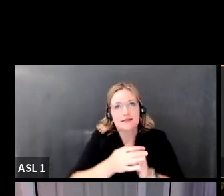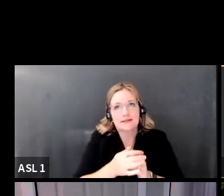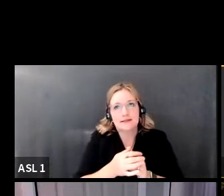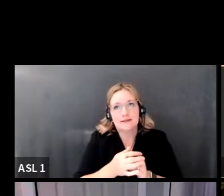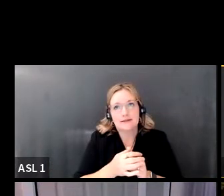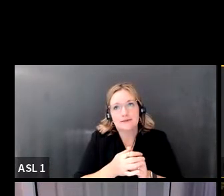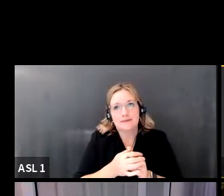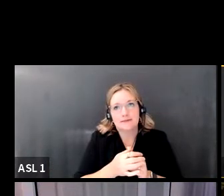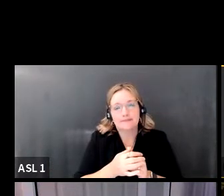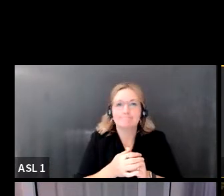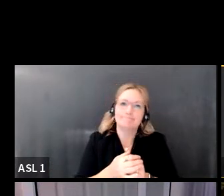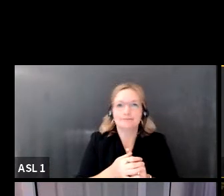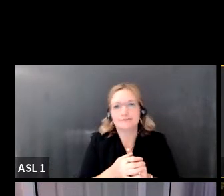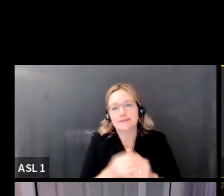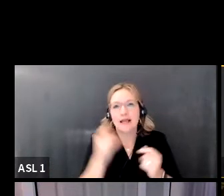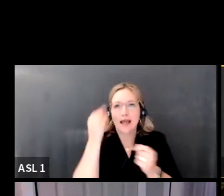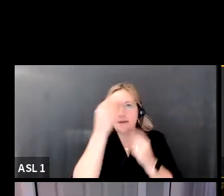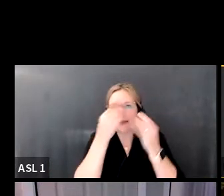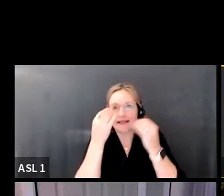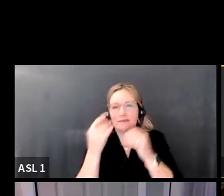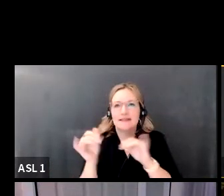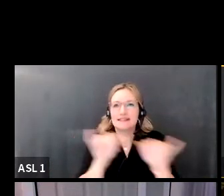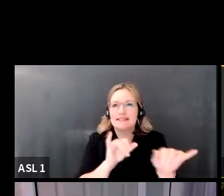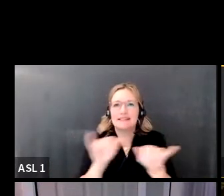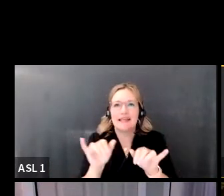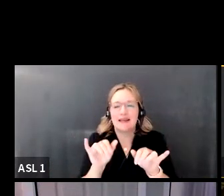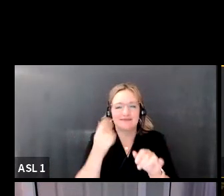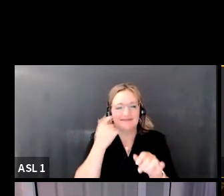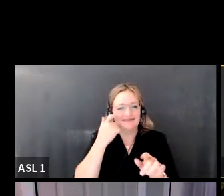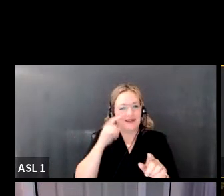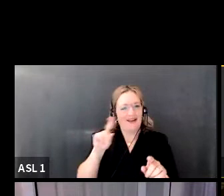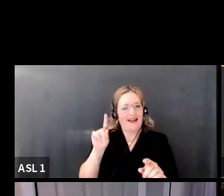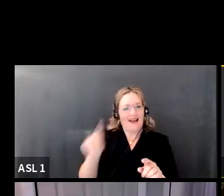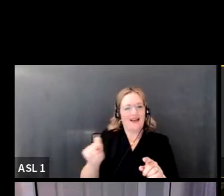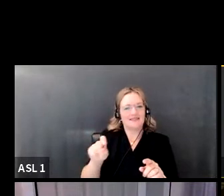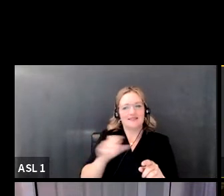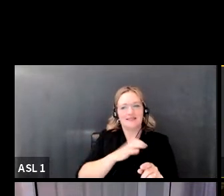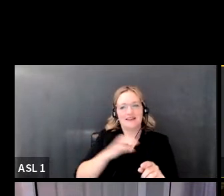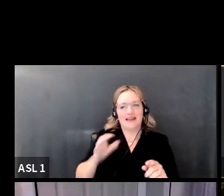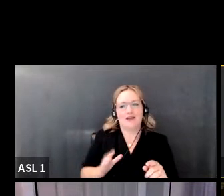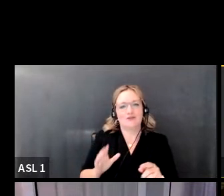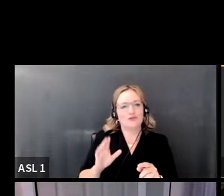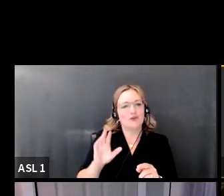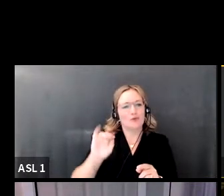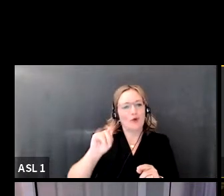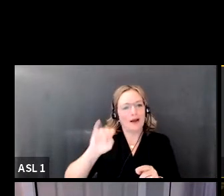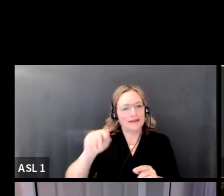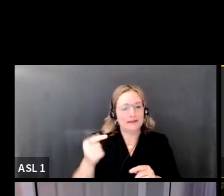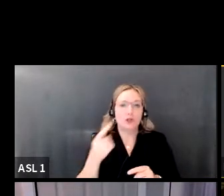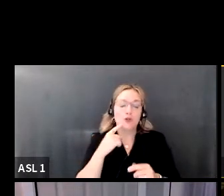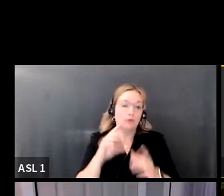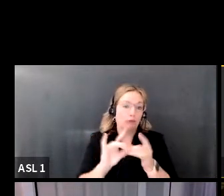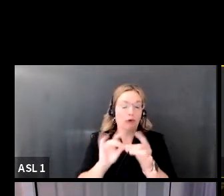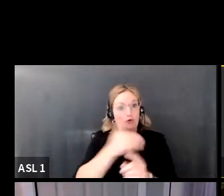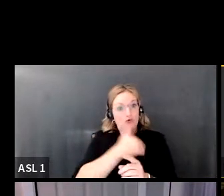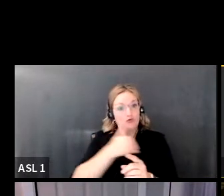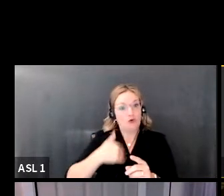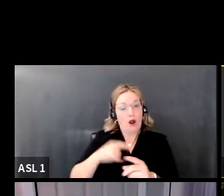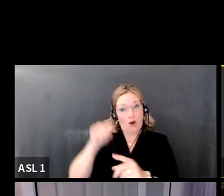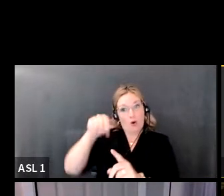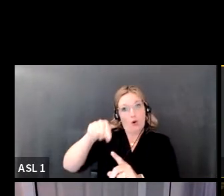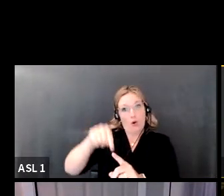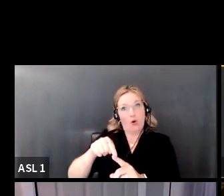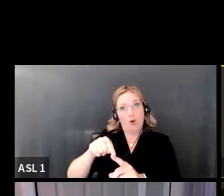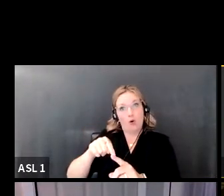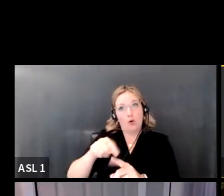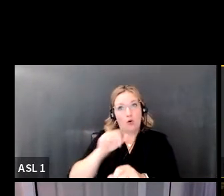councillor uh rockington is that okay if if you're suggesting that eight million dollars worth for toronto we can assume something less for